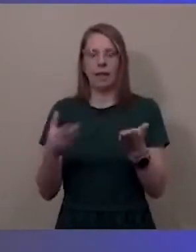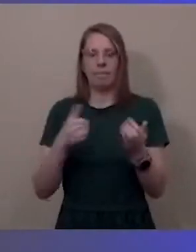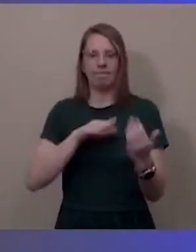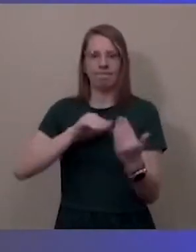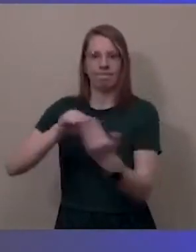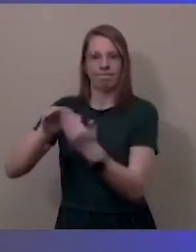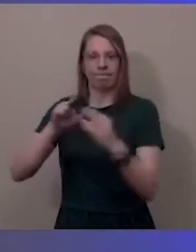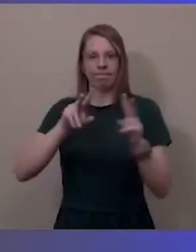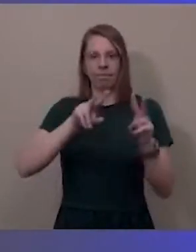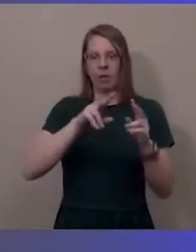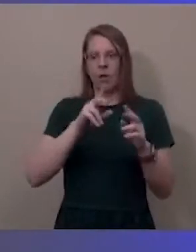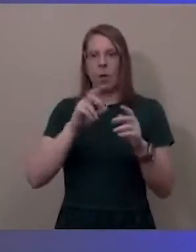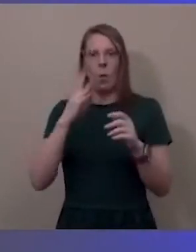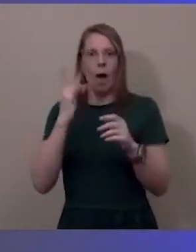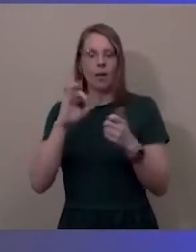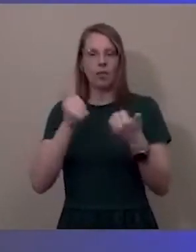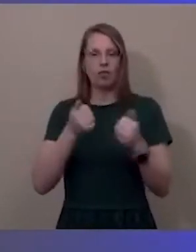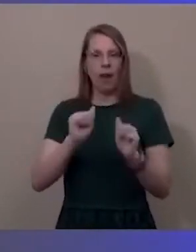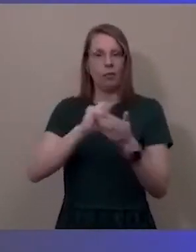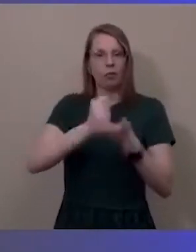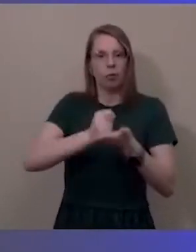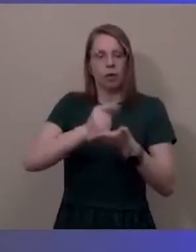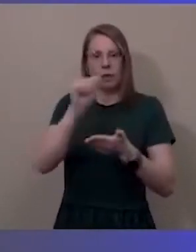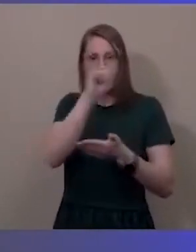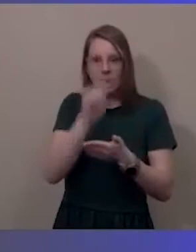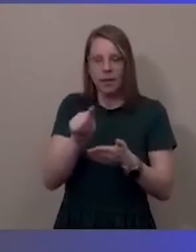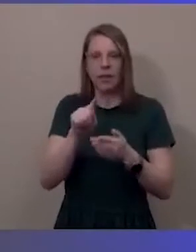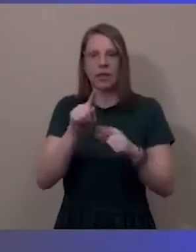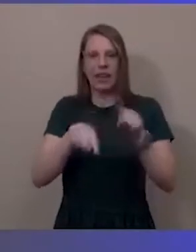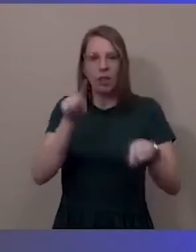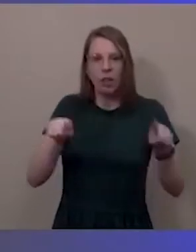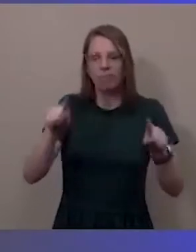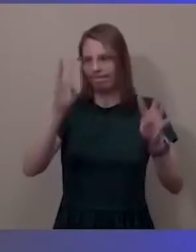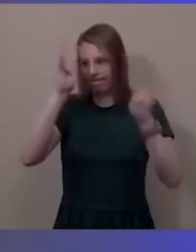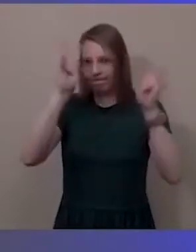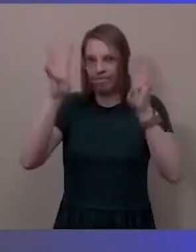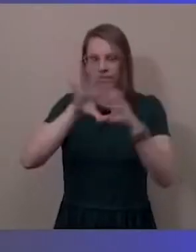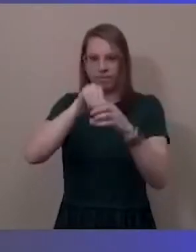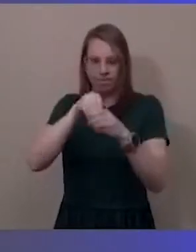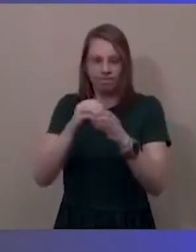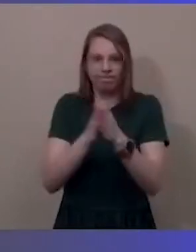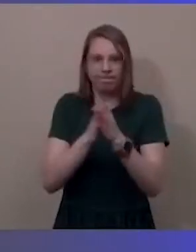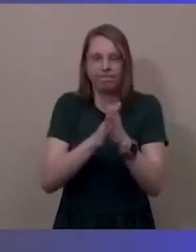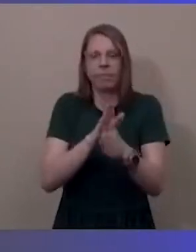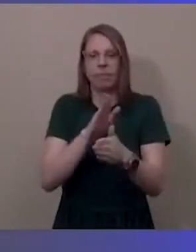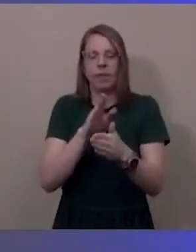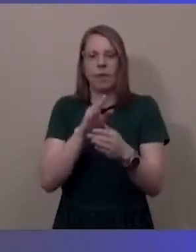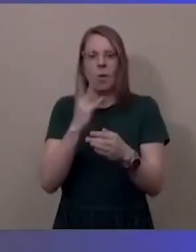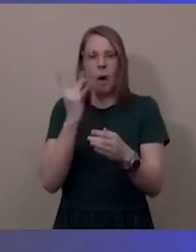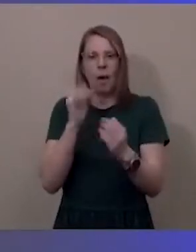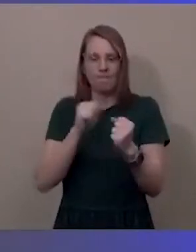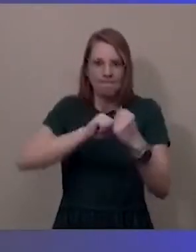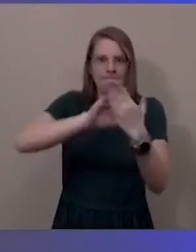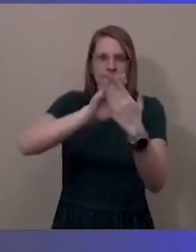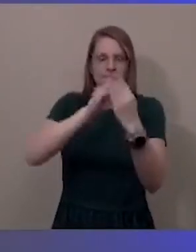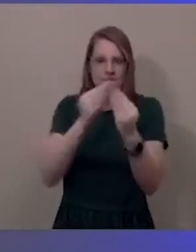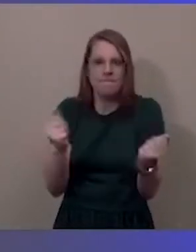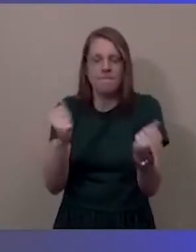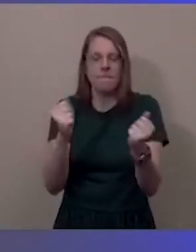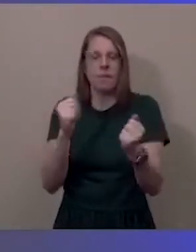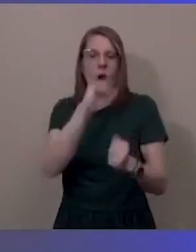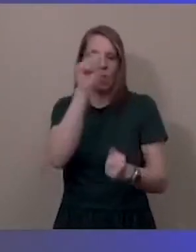to try to treat Alzheimer's disease, and there's just more diversity and creativity and innovation in terms of fighting Alzheimer's. And